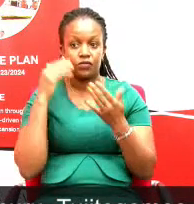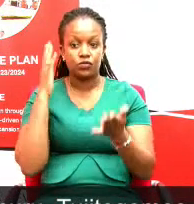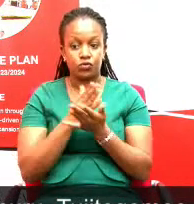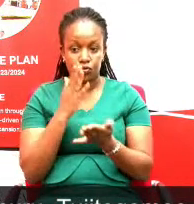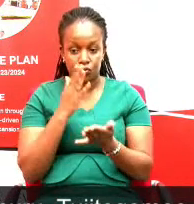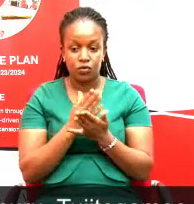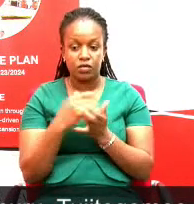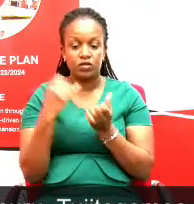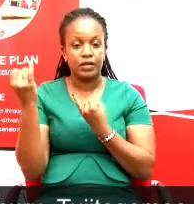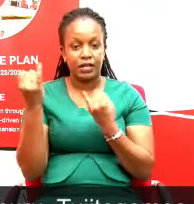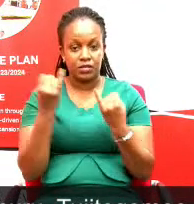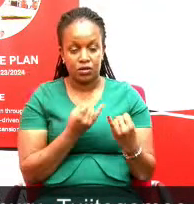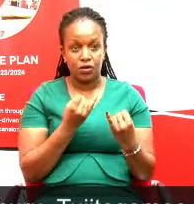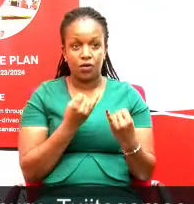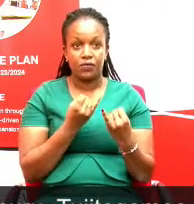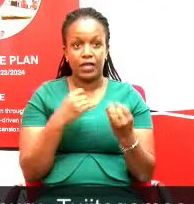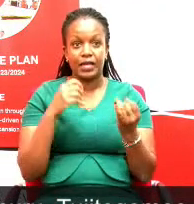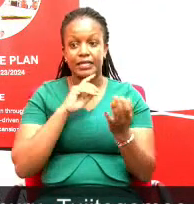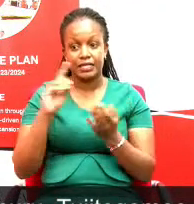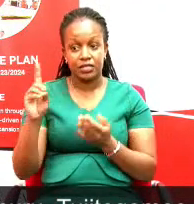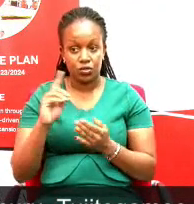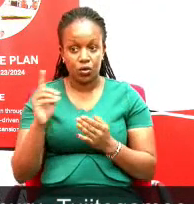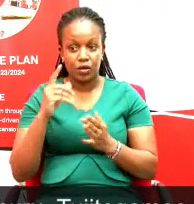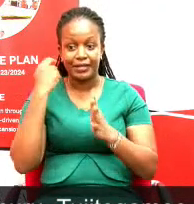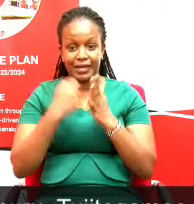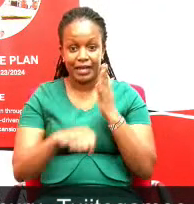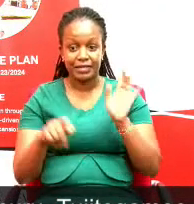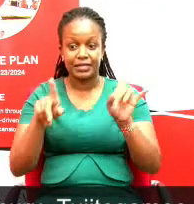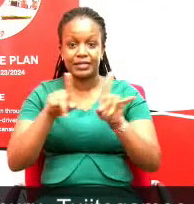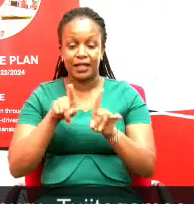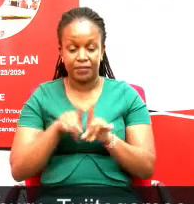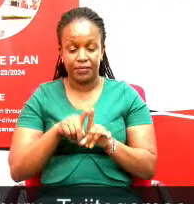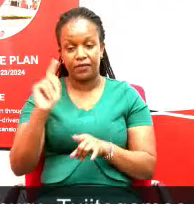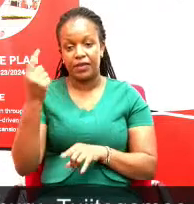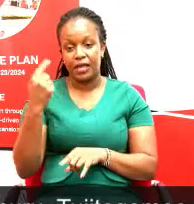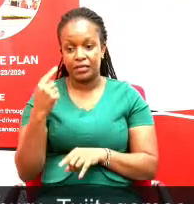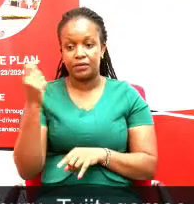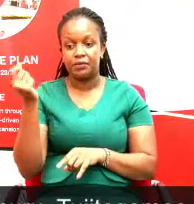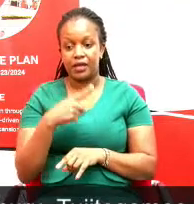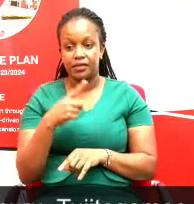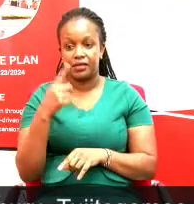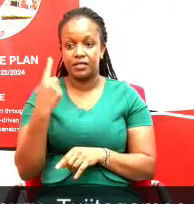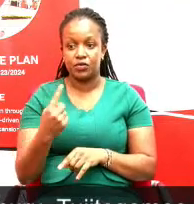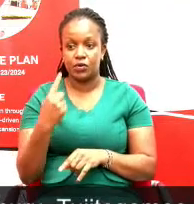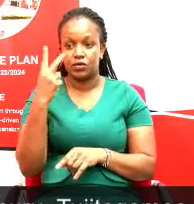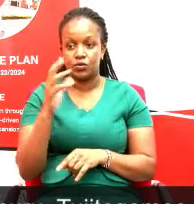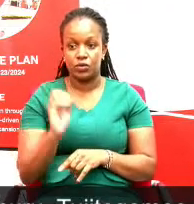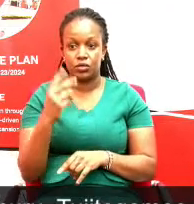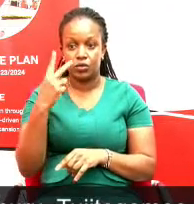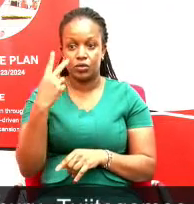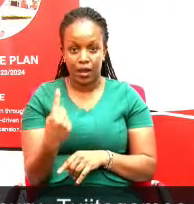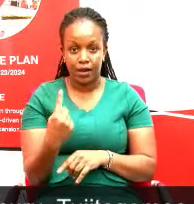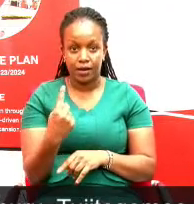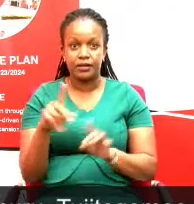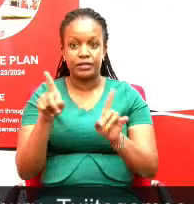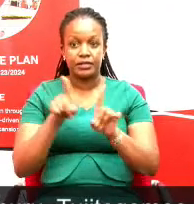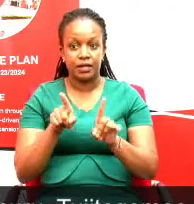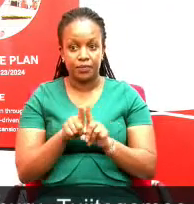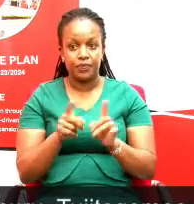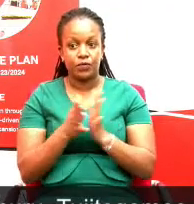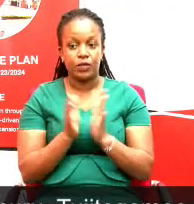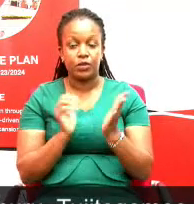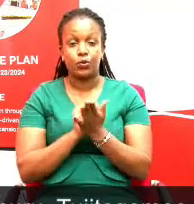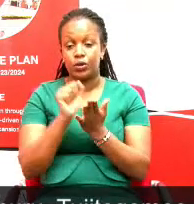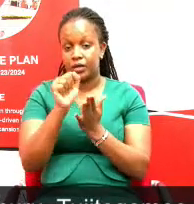digital service tax and the minimum tax with effect from 1st January 2021. Following the introduction of the voluntary